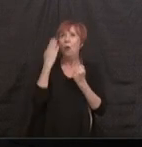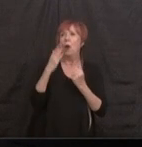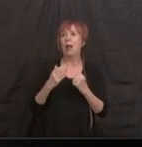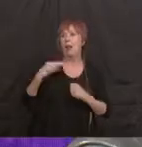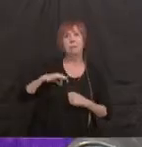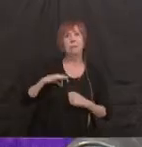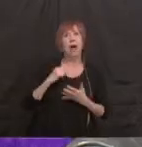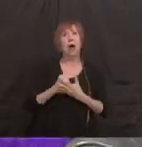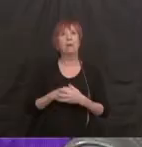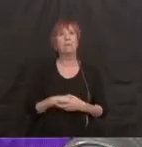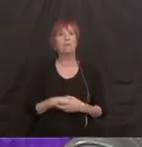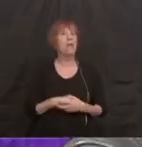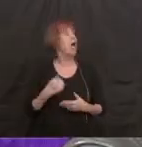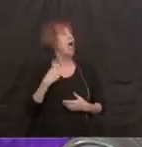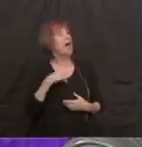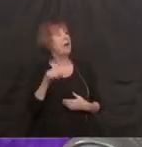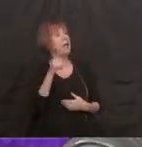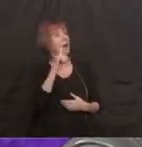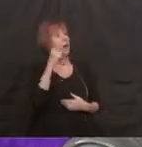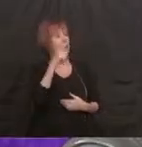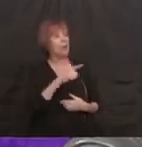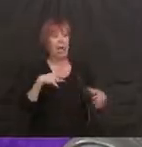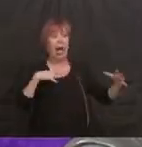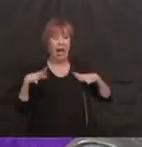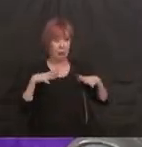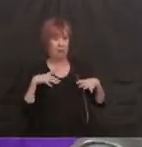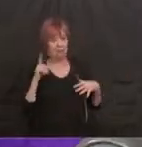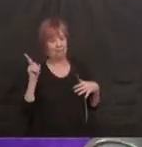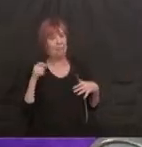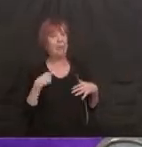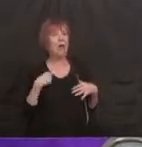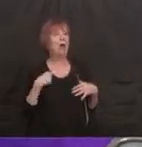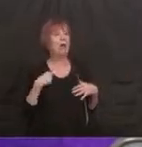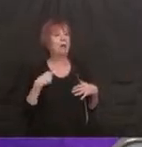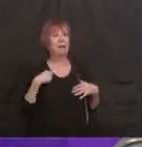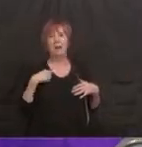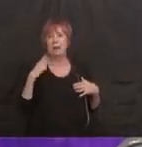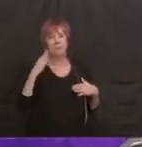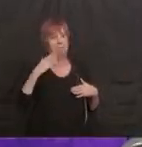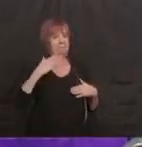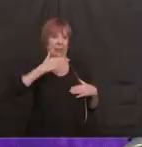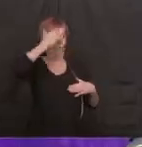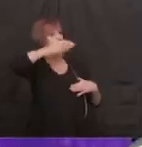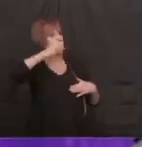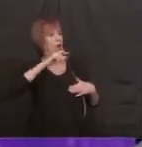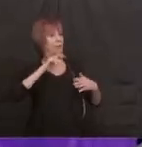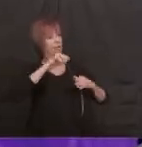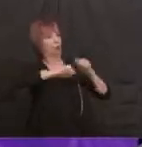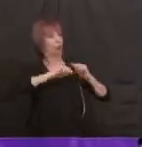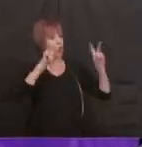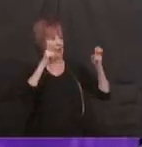important. I have another question for you. So Hollywood is often the forefront of the social issues and different